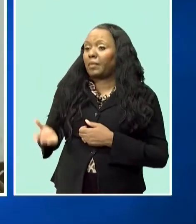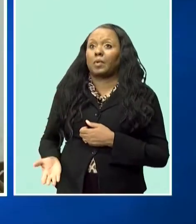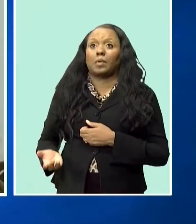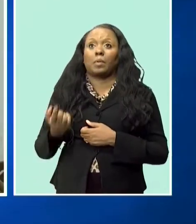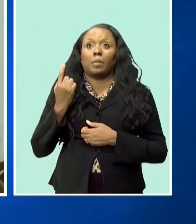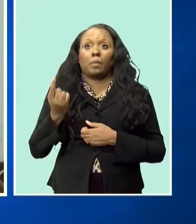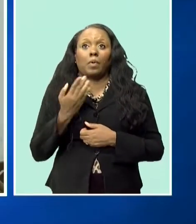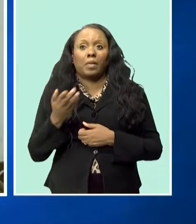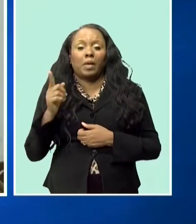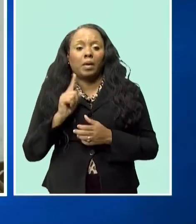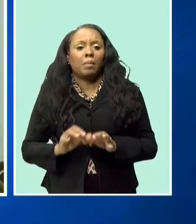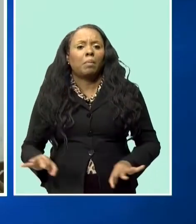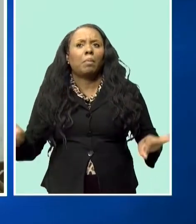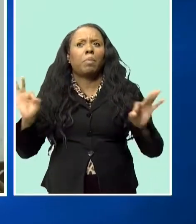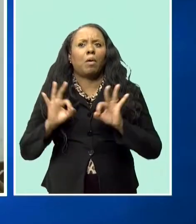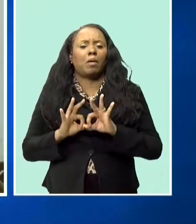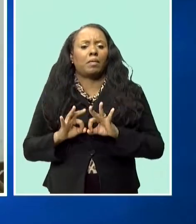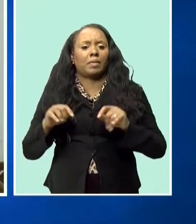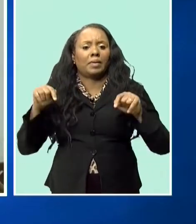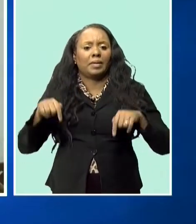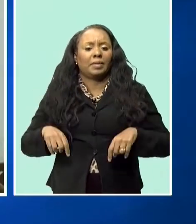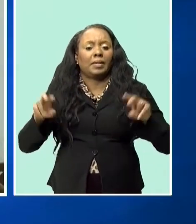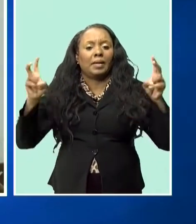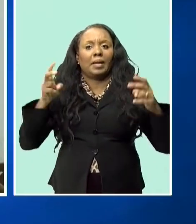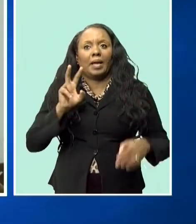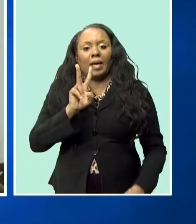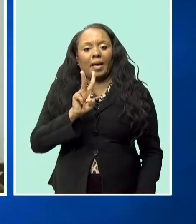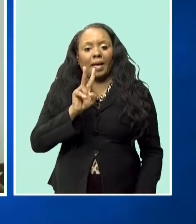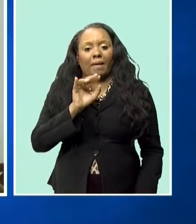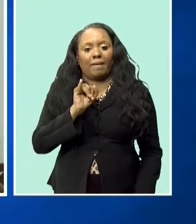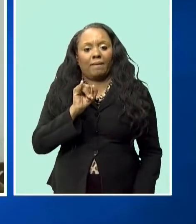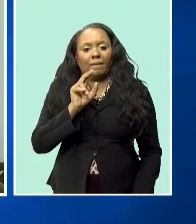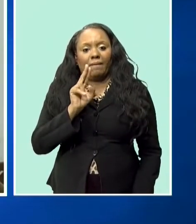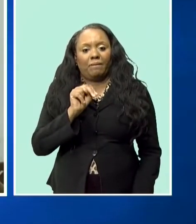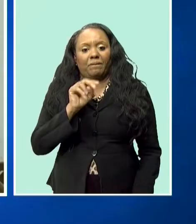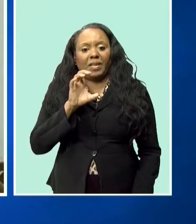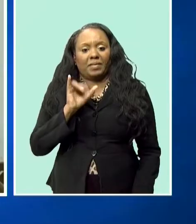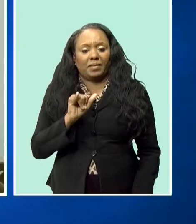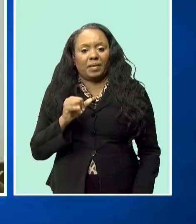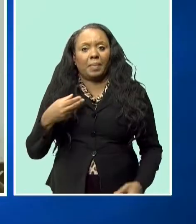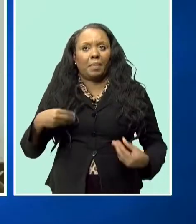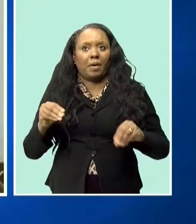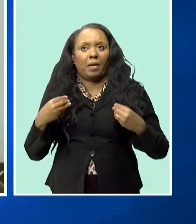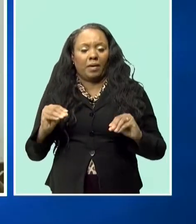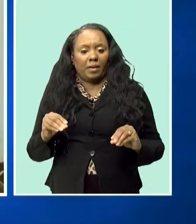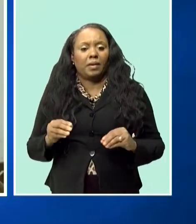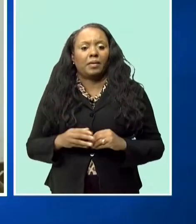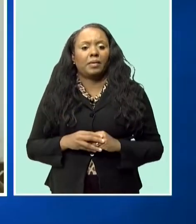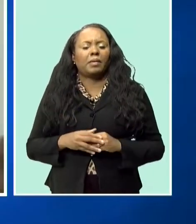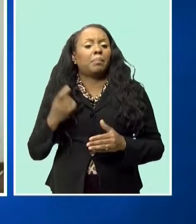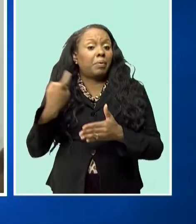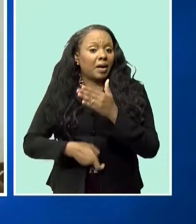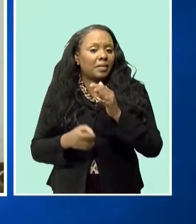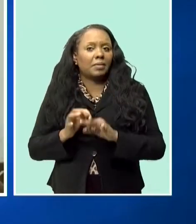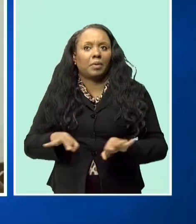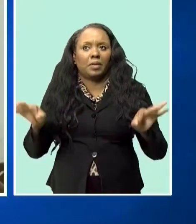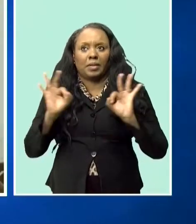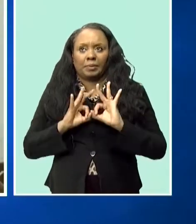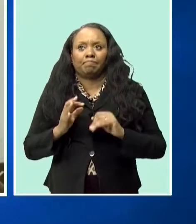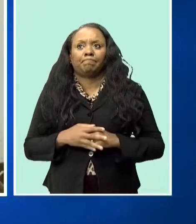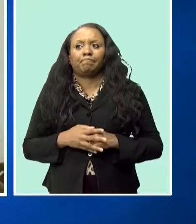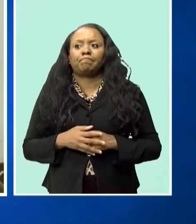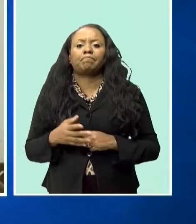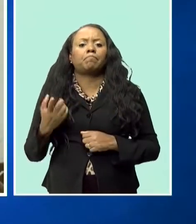Bim Food Market here in 6 Roads, St. Philip, is price. Indeed, while we seek to fill any gaps in current